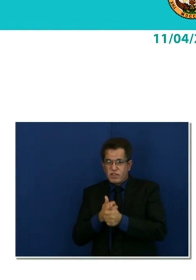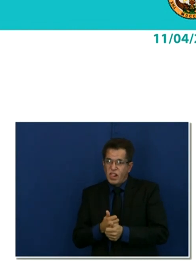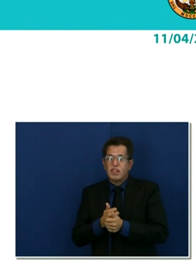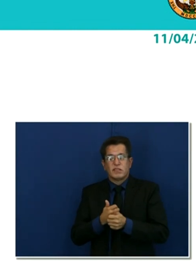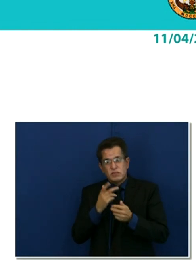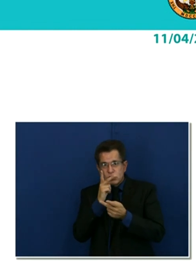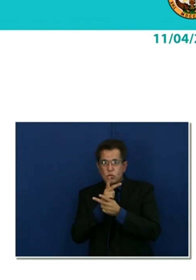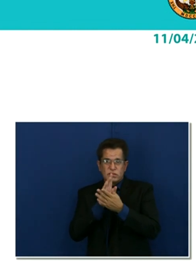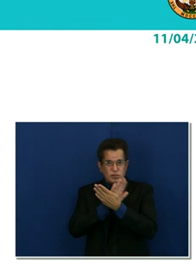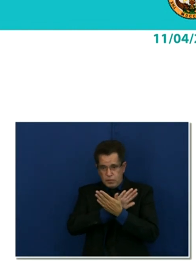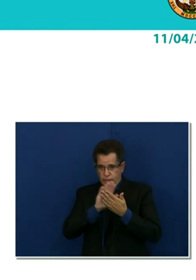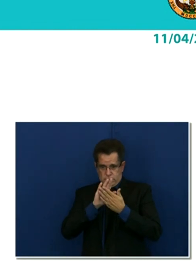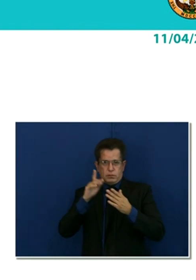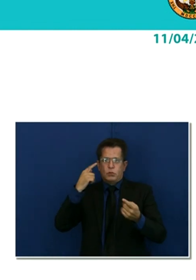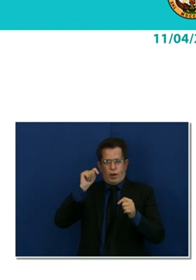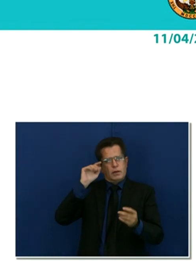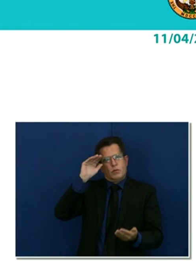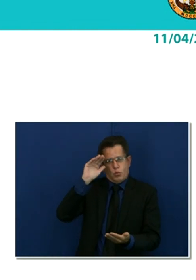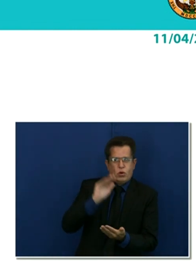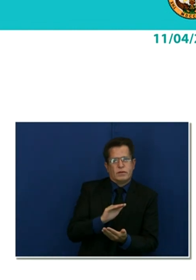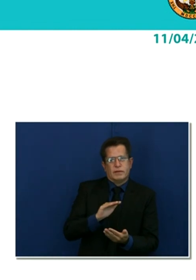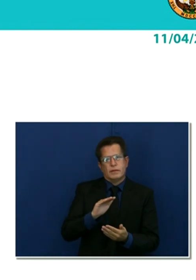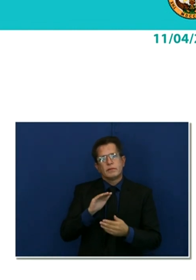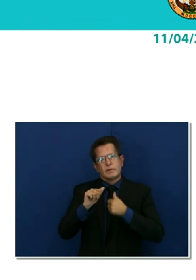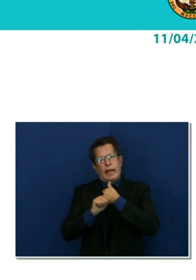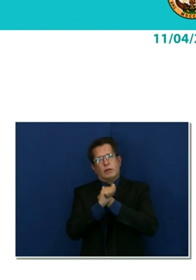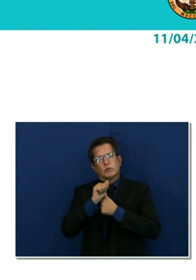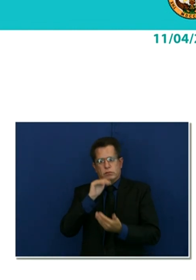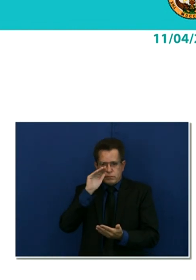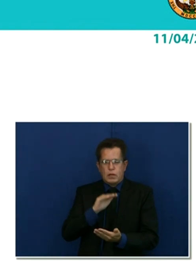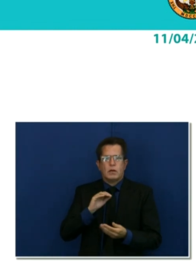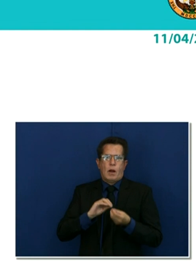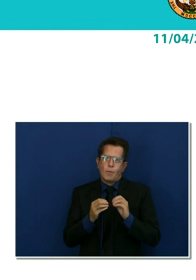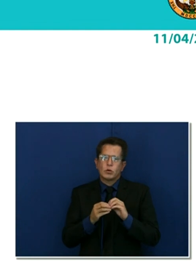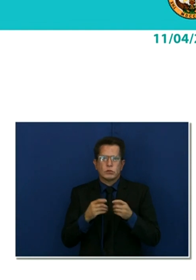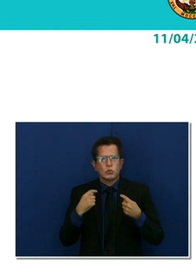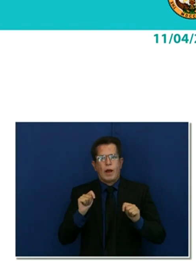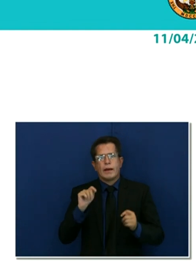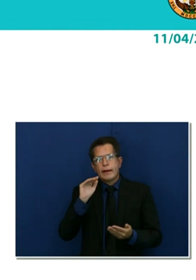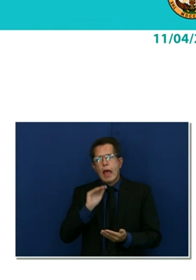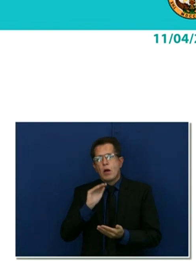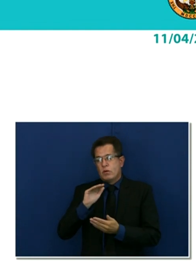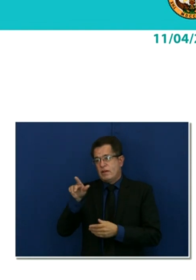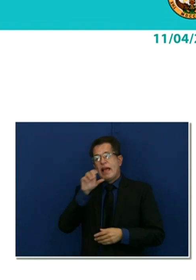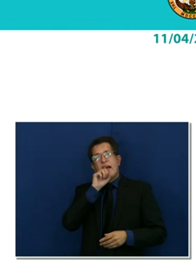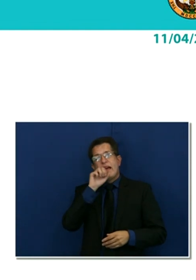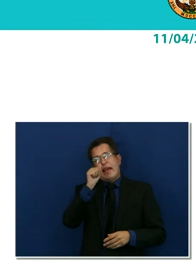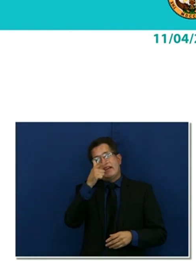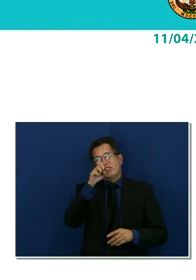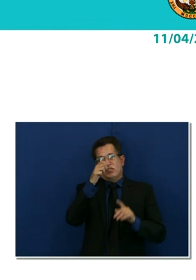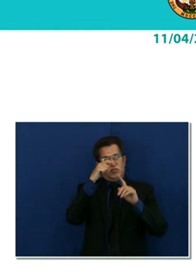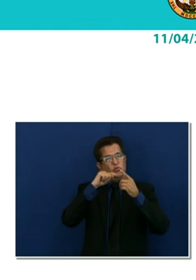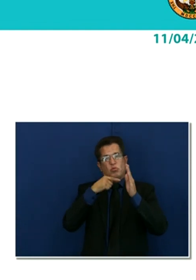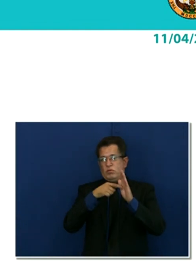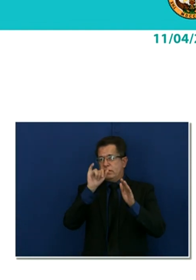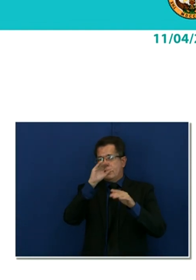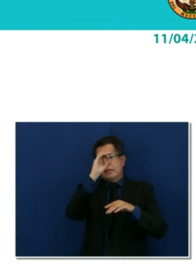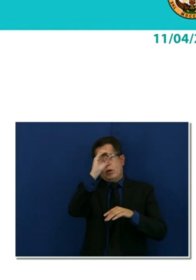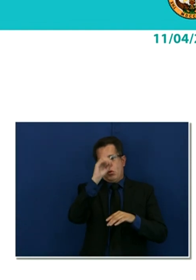strategies to help decrease these numbers. Now, the age range for our cases remains unchanged from 0 to 102